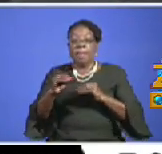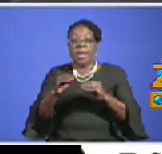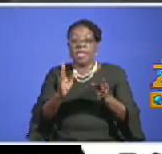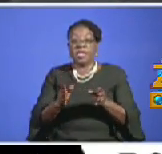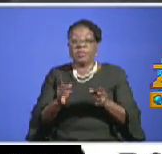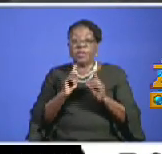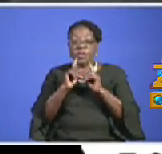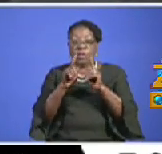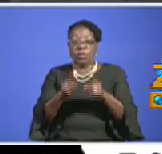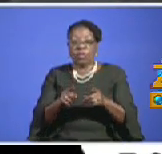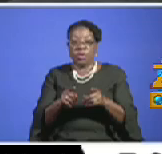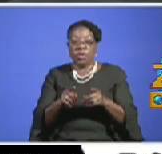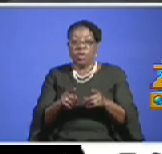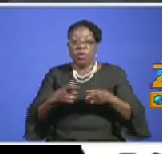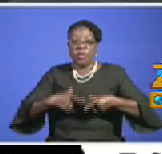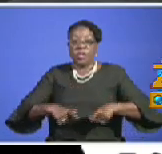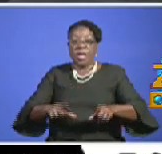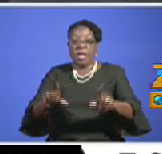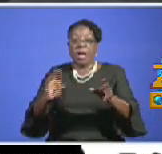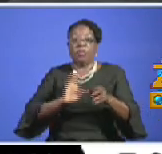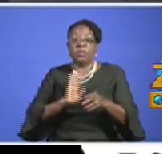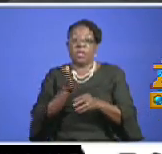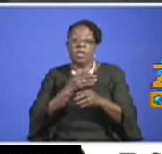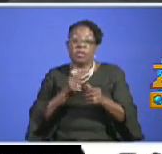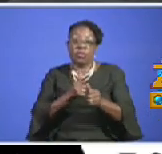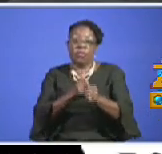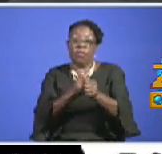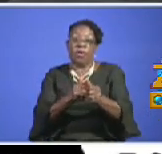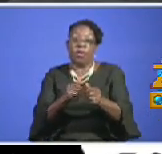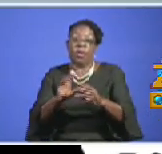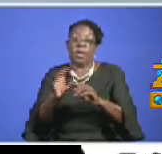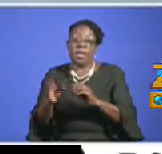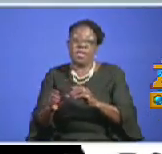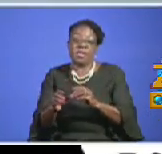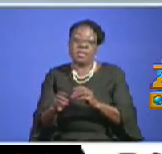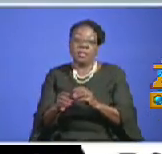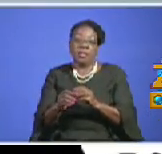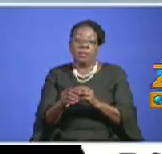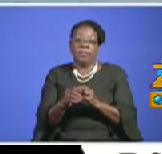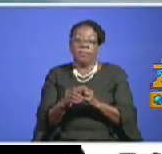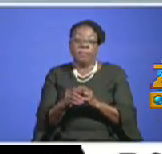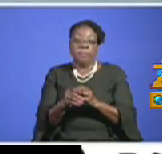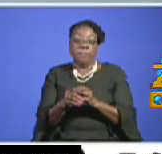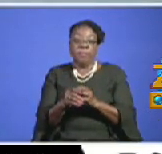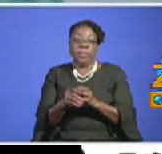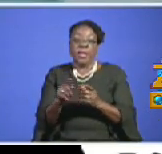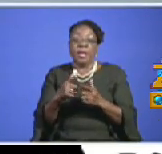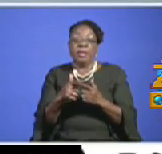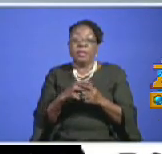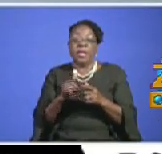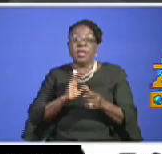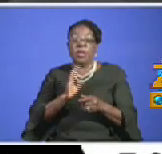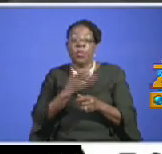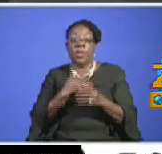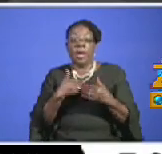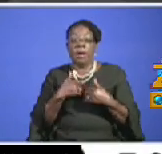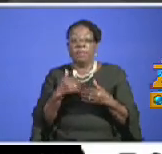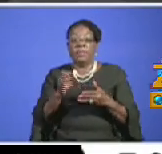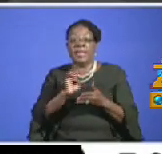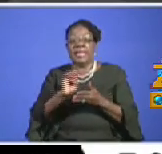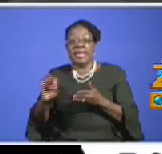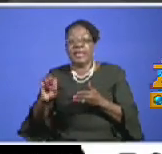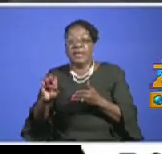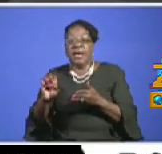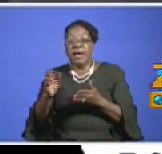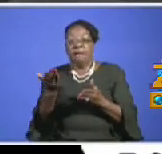to track cases from inception to disposal, final disposition. And then we have the e-filing